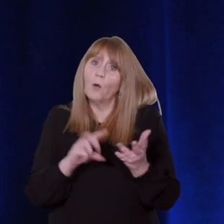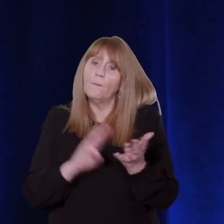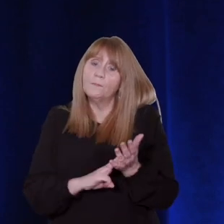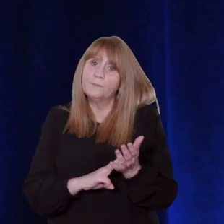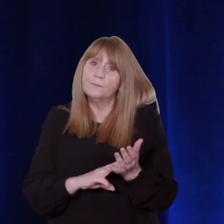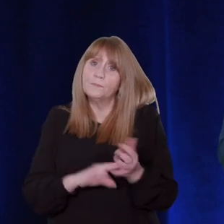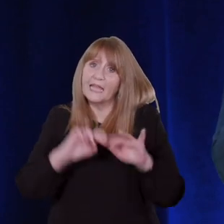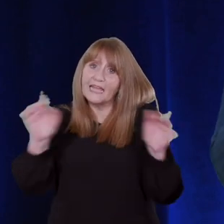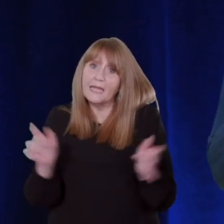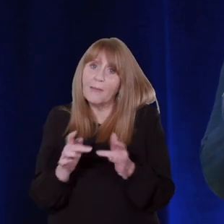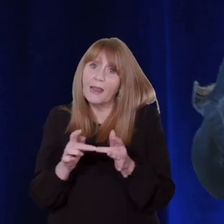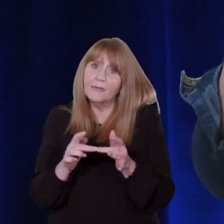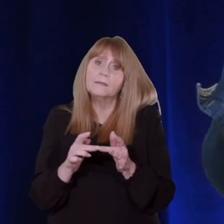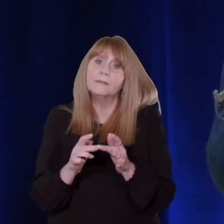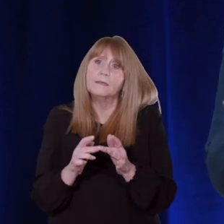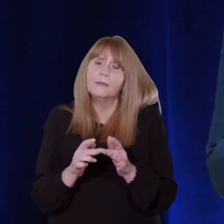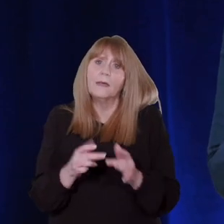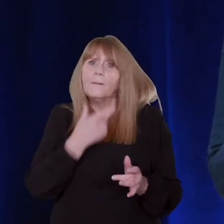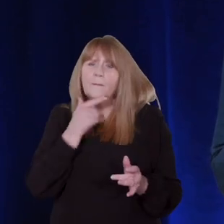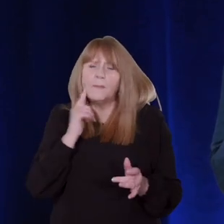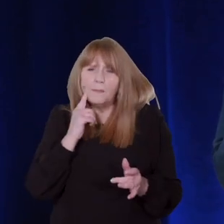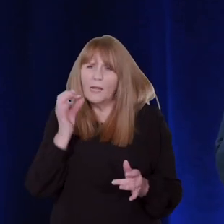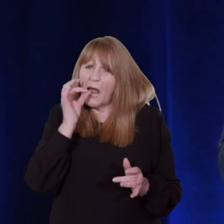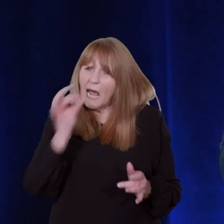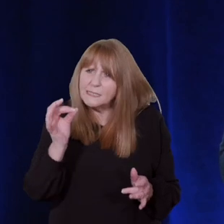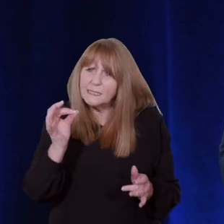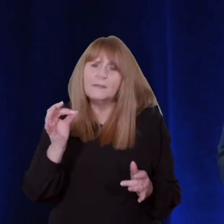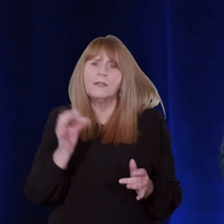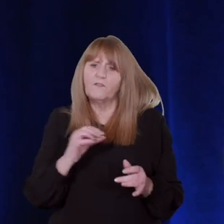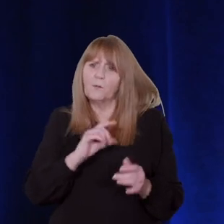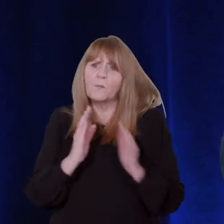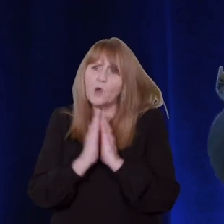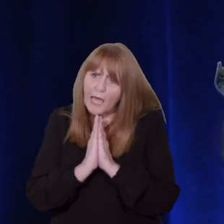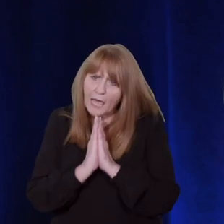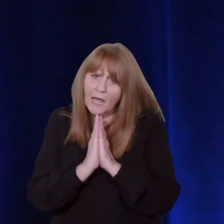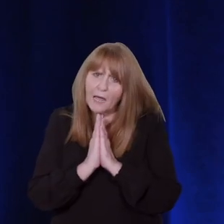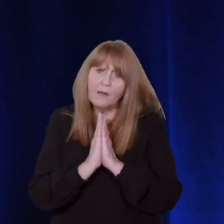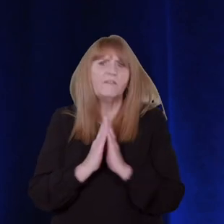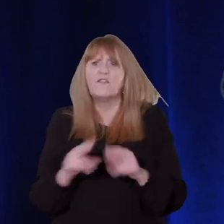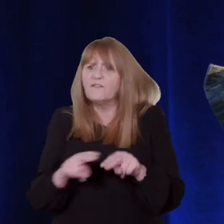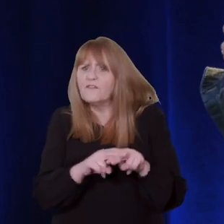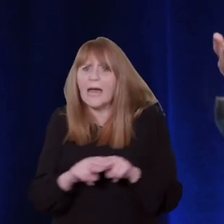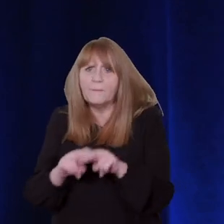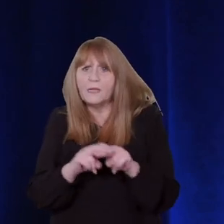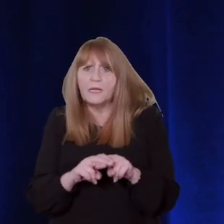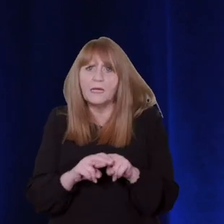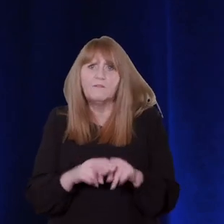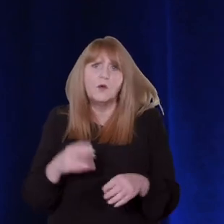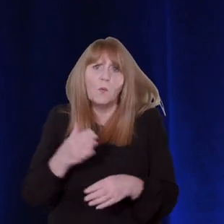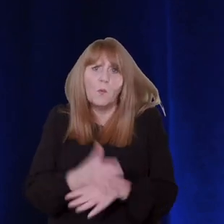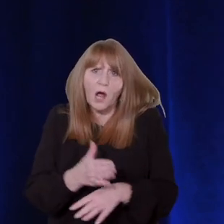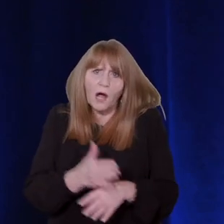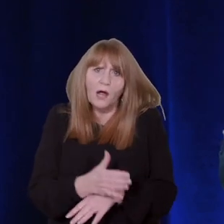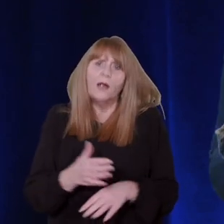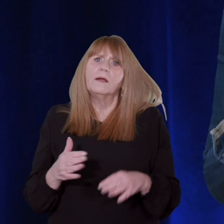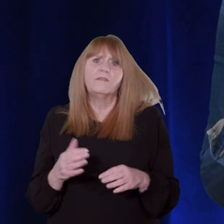know, asking us to pray, will you remember my child? They're suffering with schizophrenia. Someone else said they wanted us to pray that